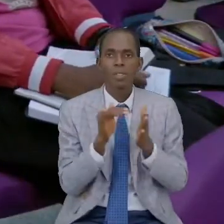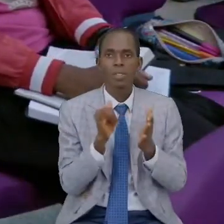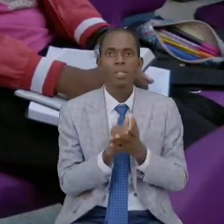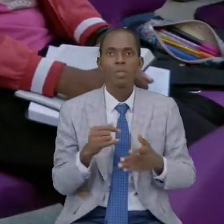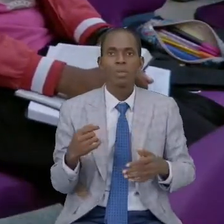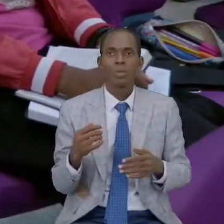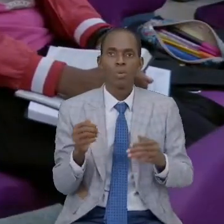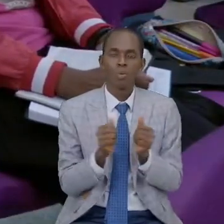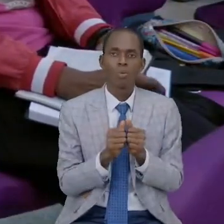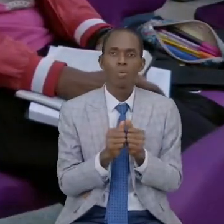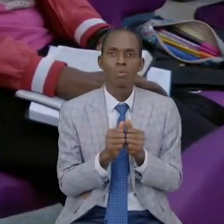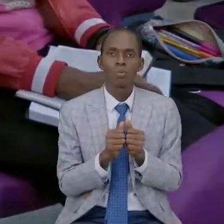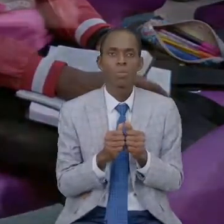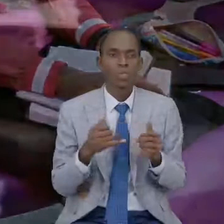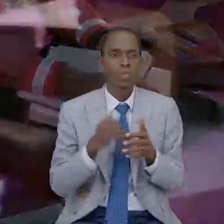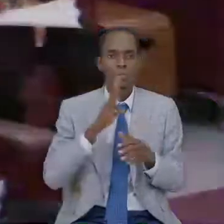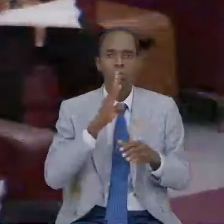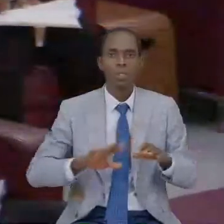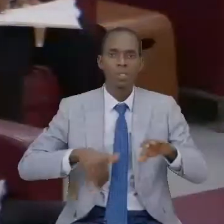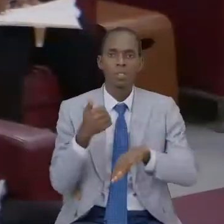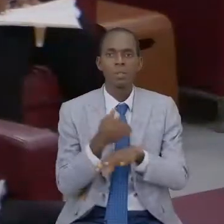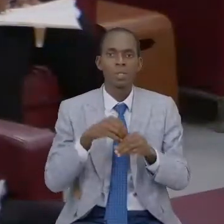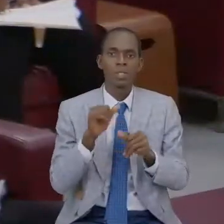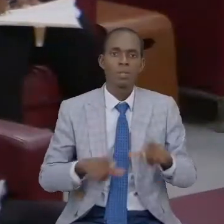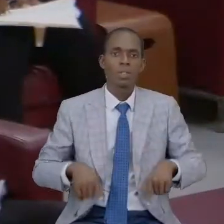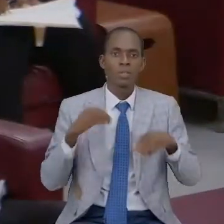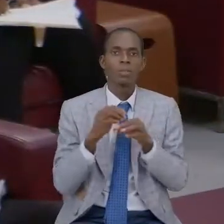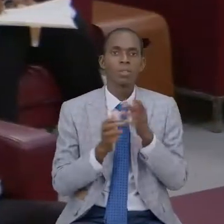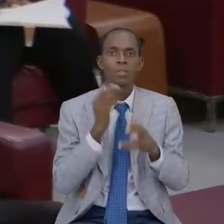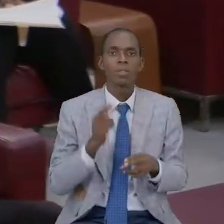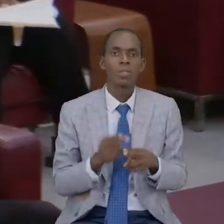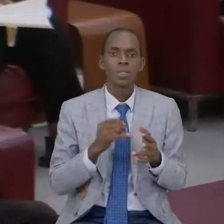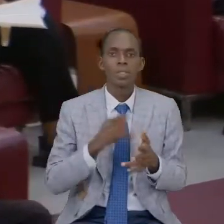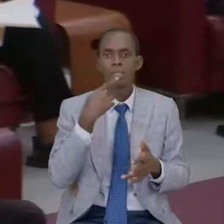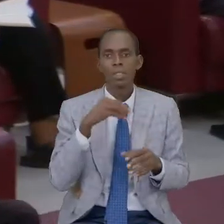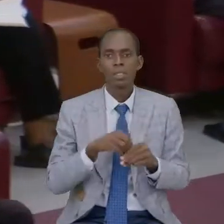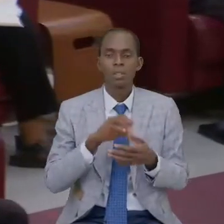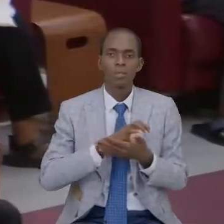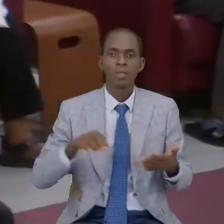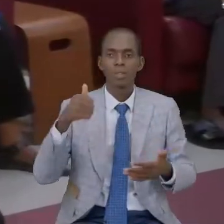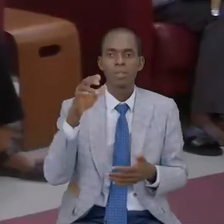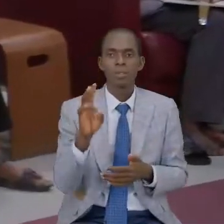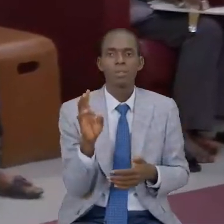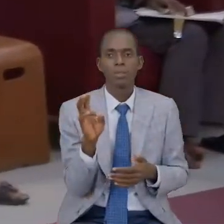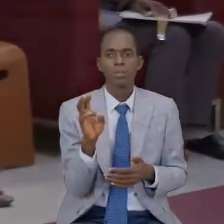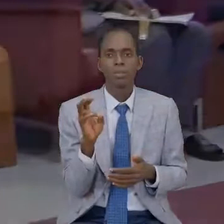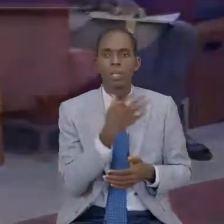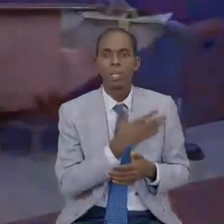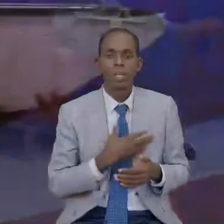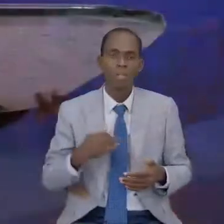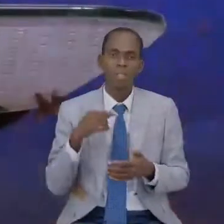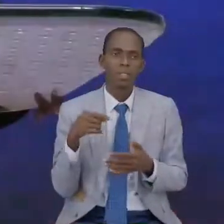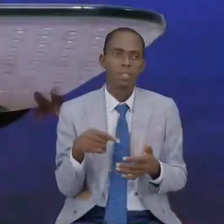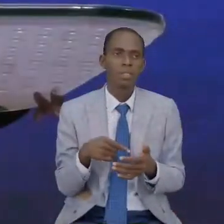that witness will be firm in every life in Jesus' name. It says in verse 17, and